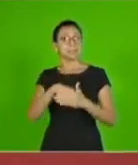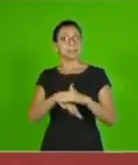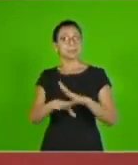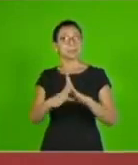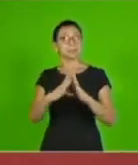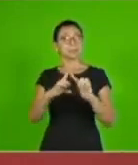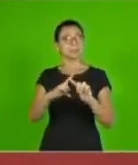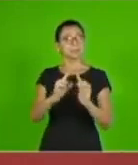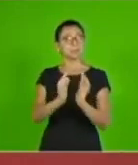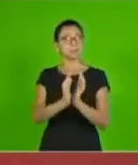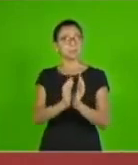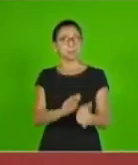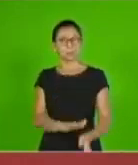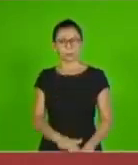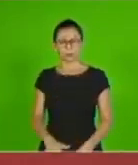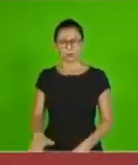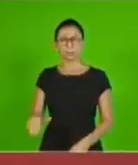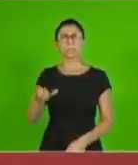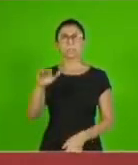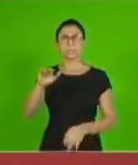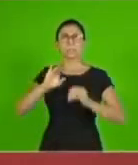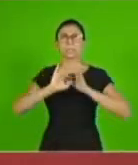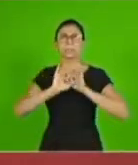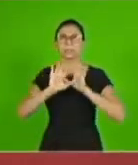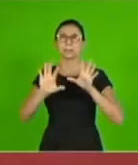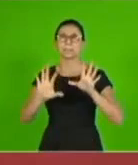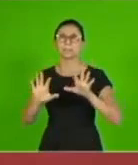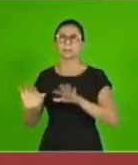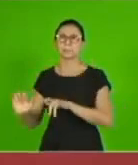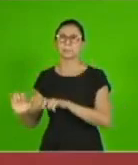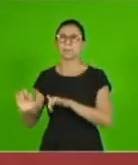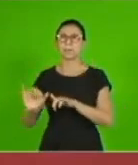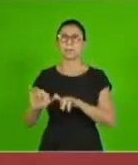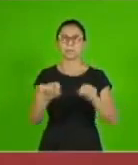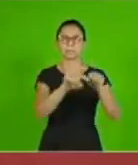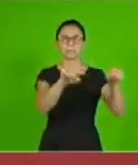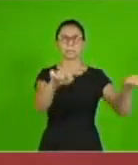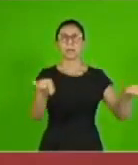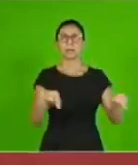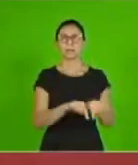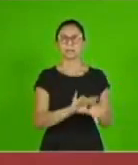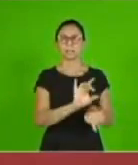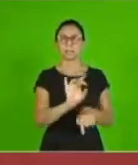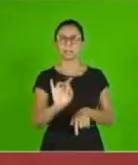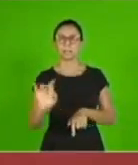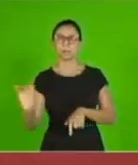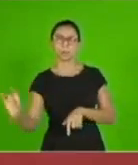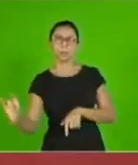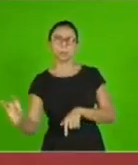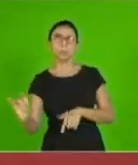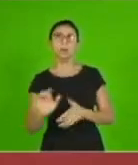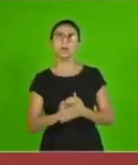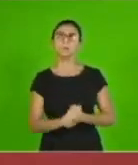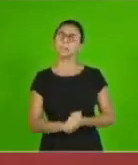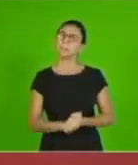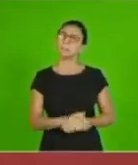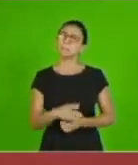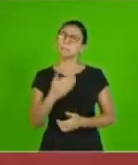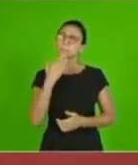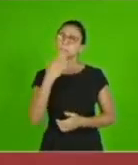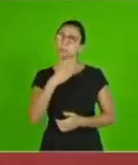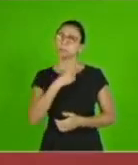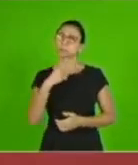to remind the churches that the children, intermediates, and adolescents can, or just the children, can be